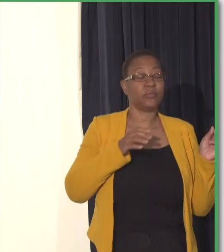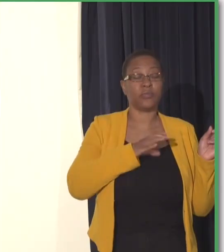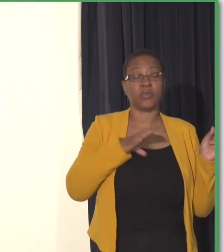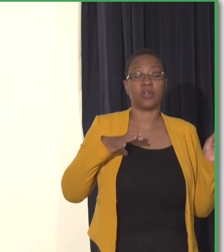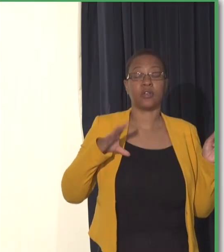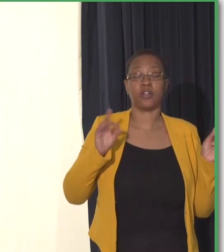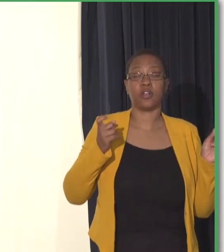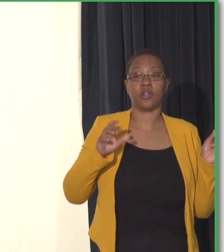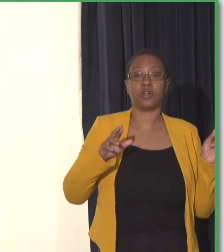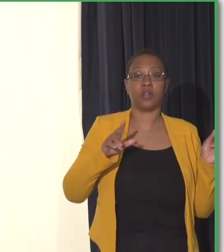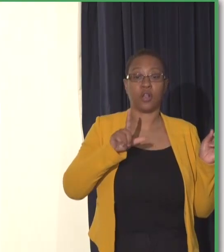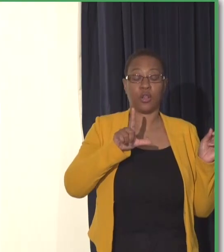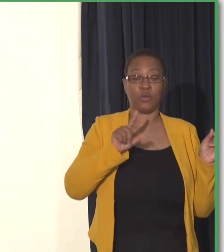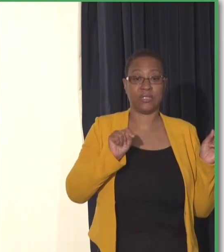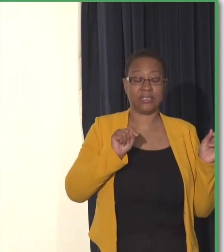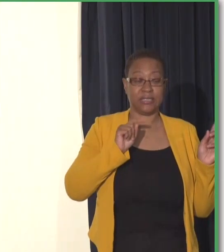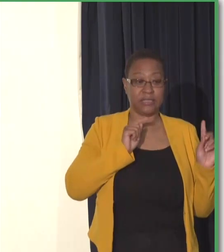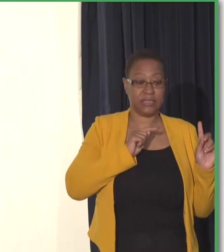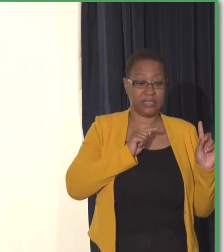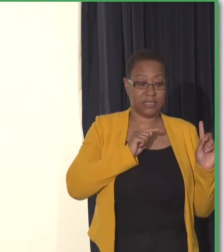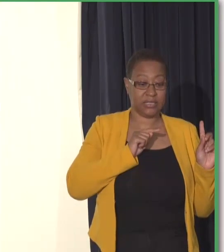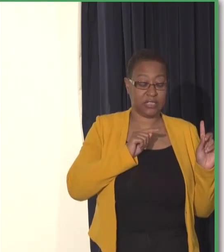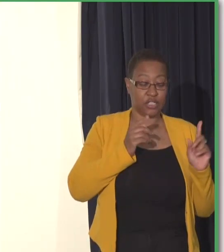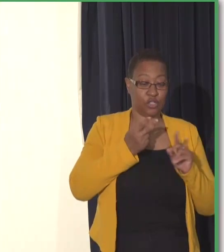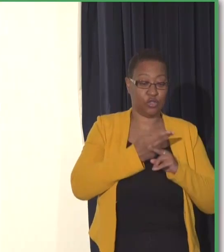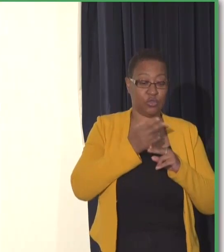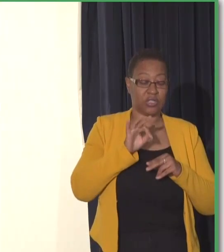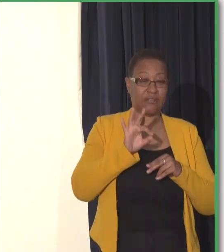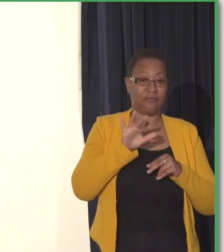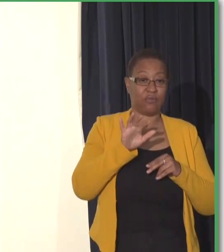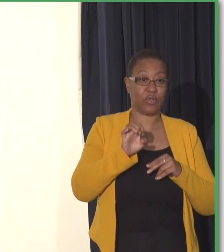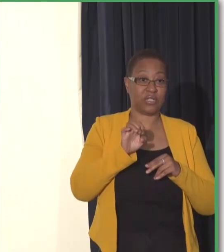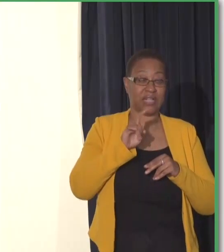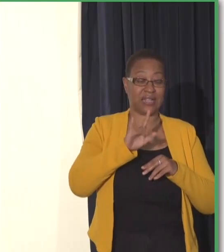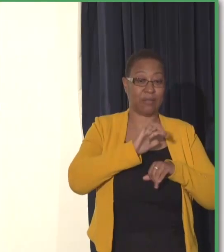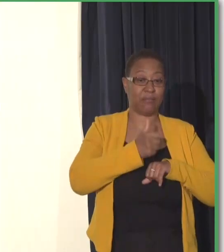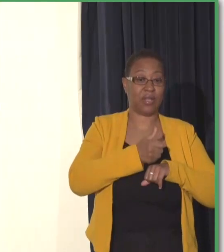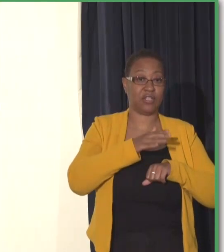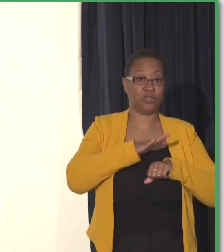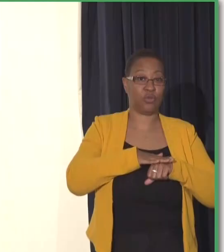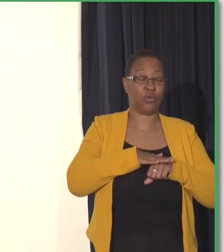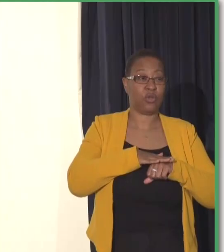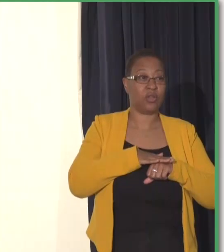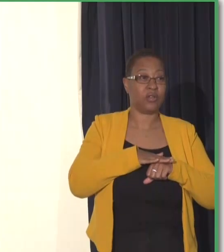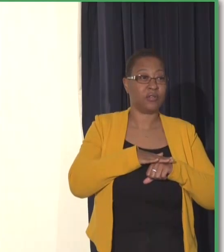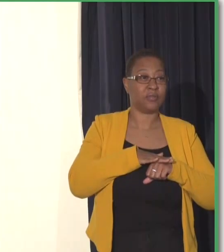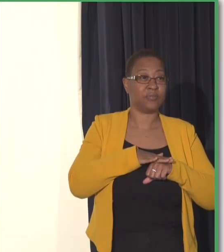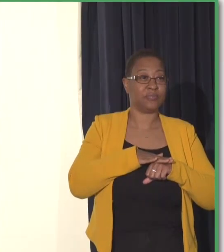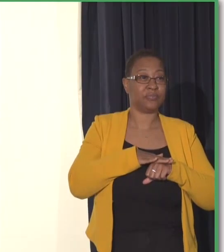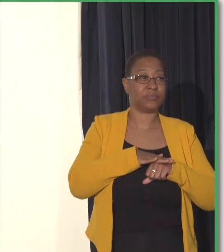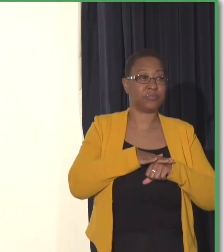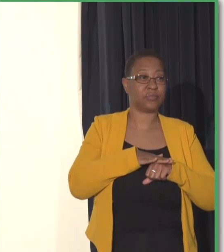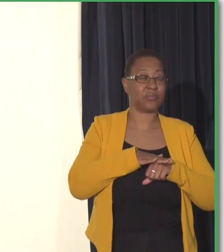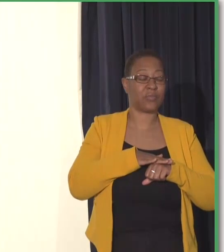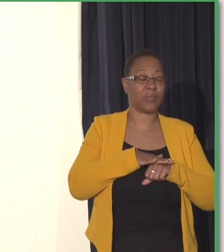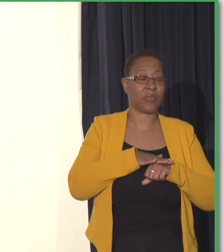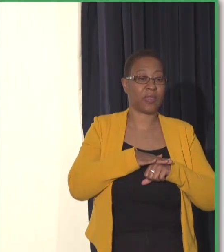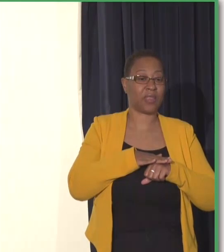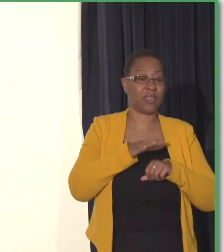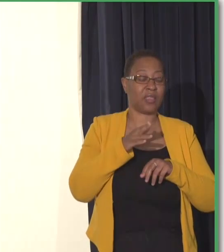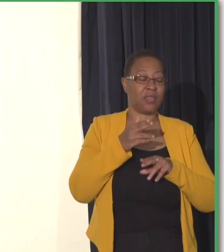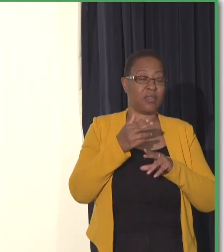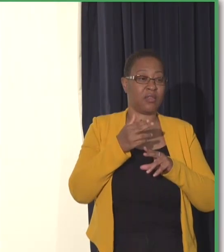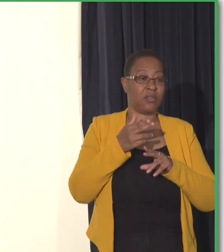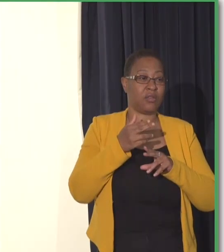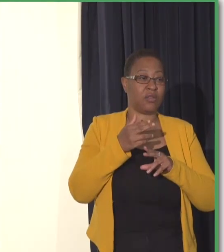Lieutenant, is this use of force, the categories, is it based on the, what is it called? The use of